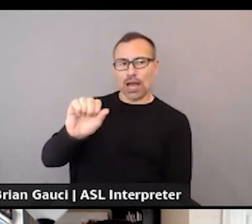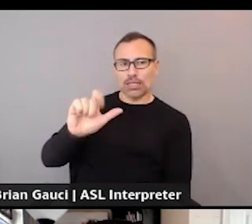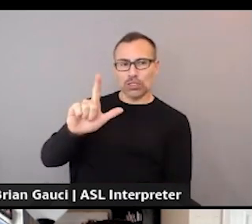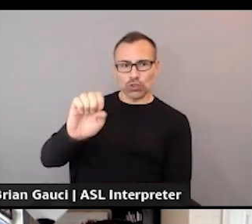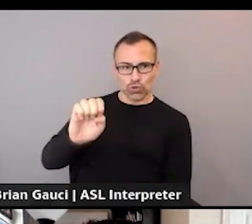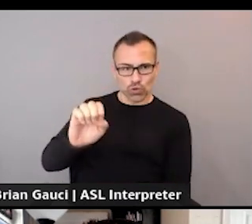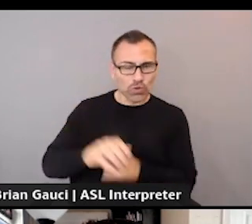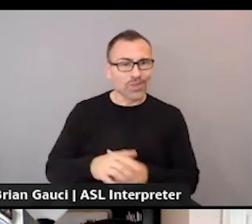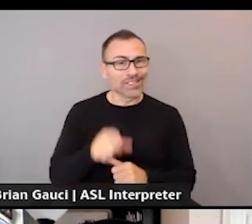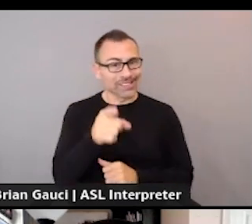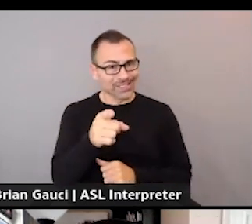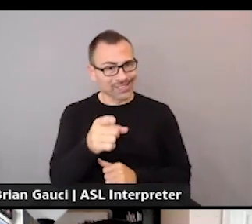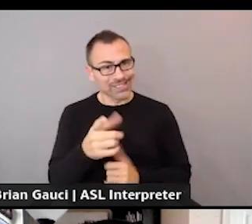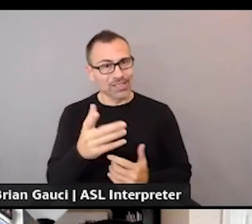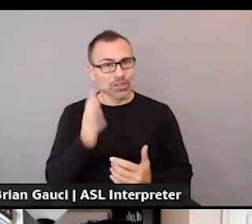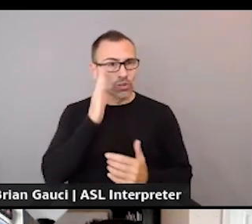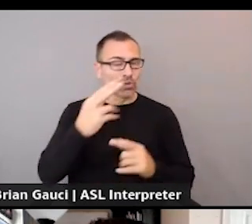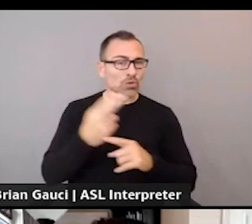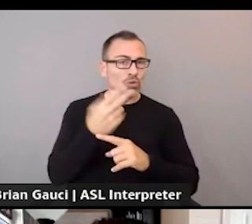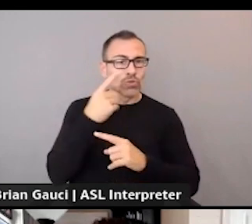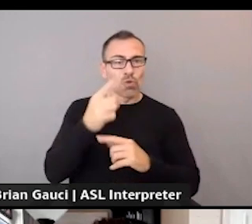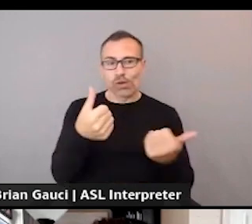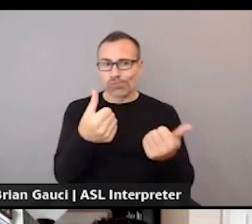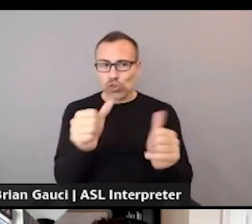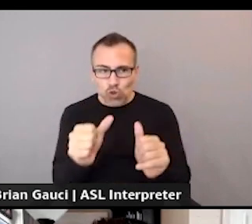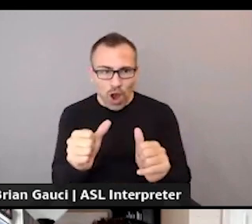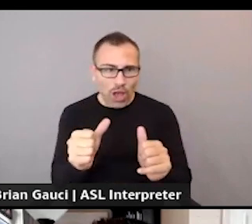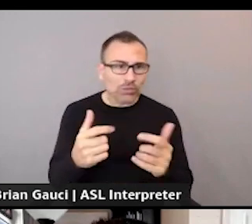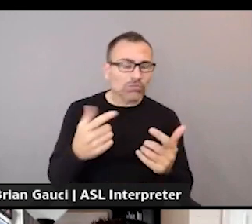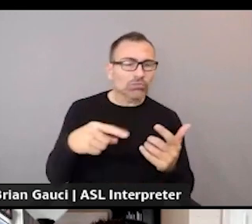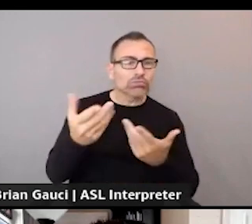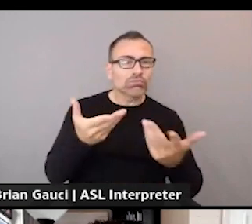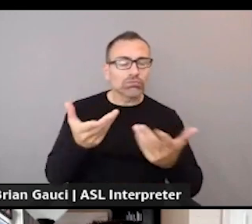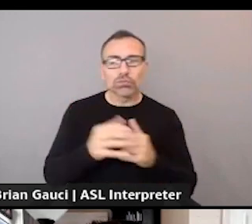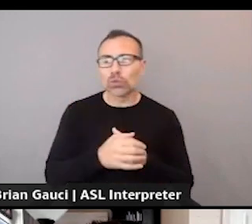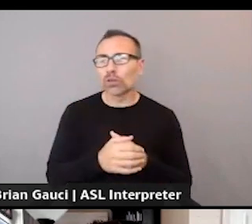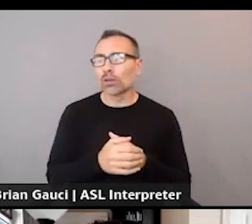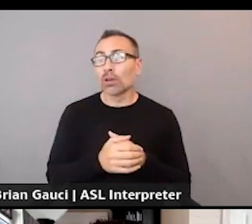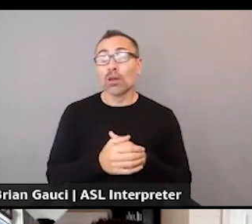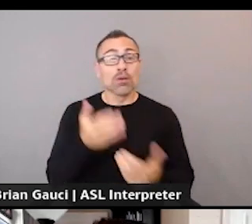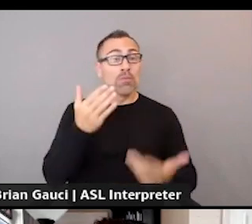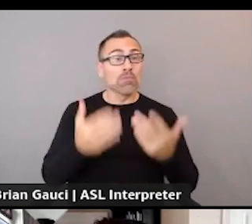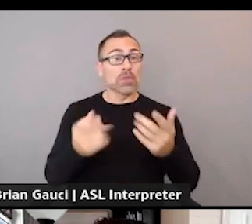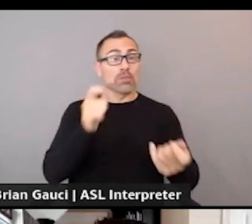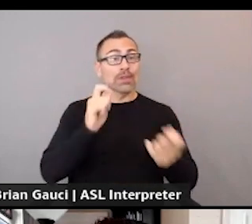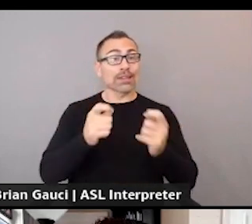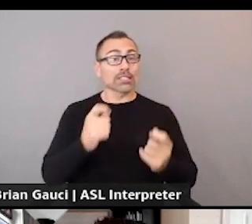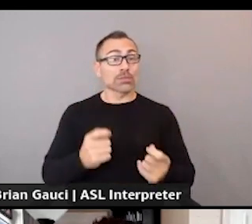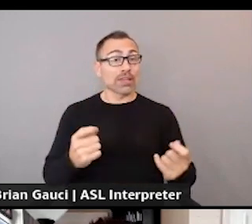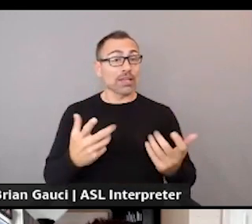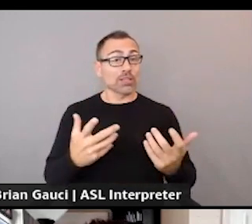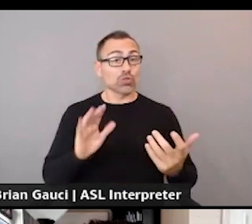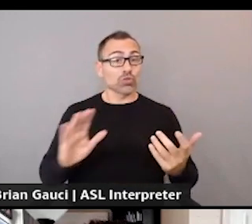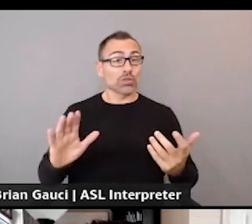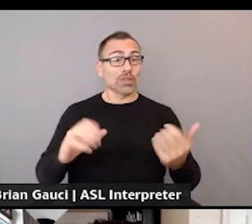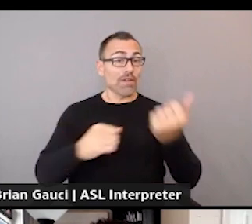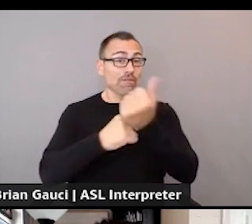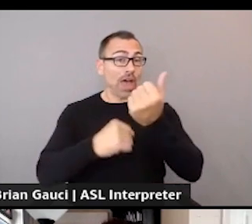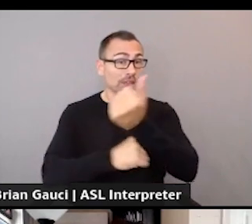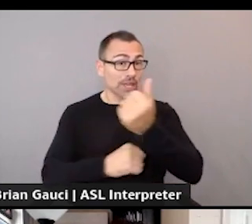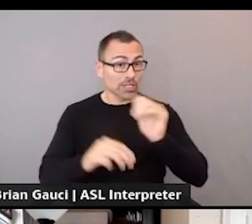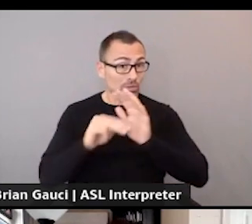to actually try out the service, maybe customize the foundation models, and